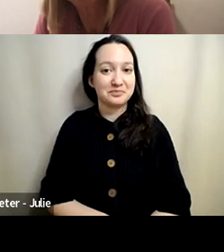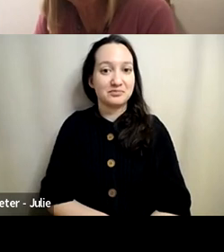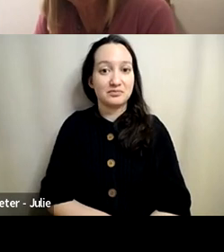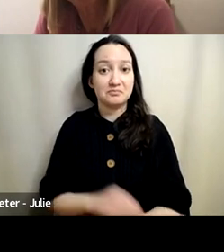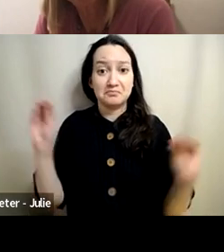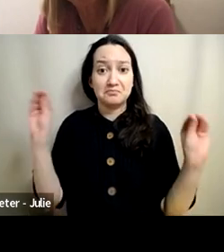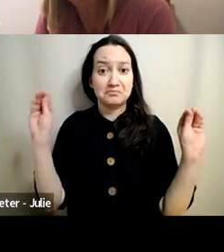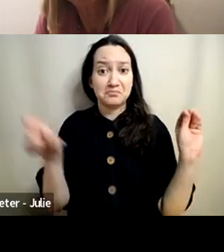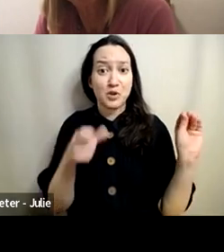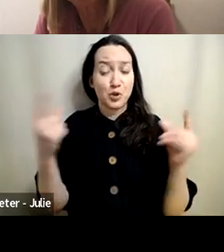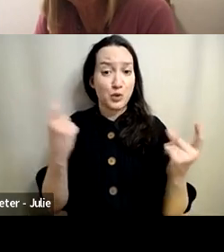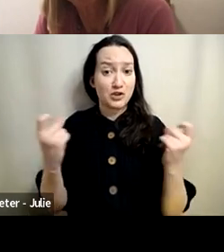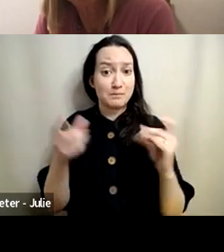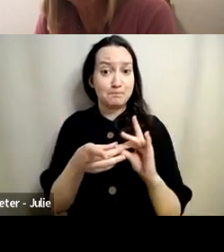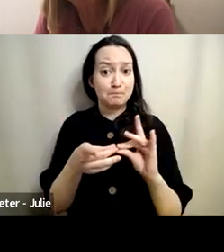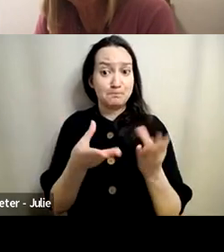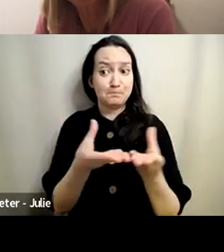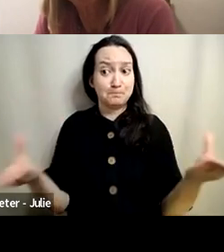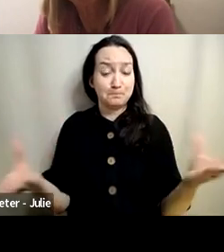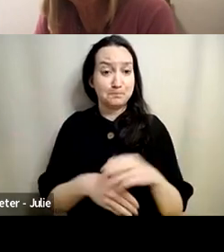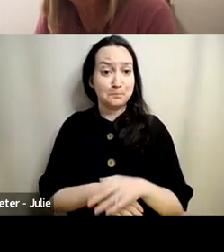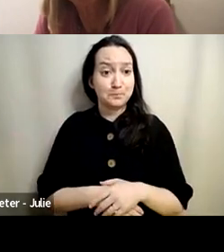No other questions from any commissioners?